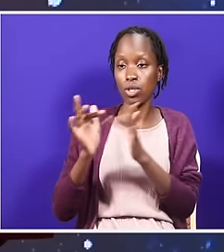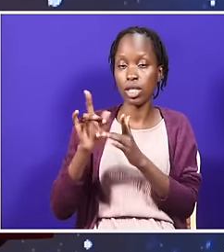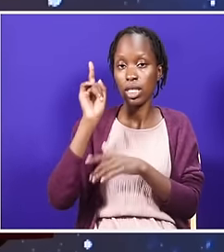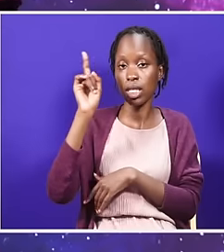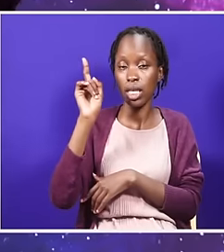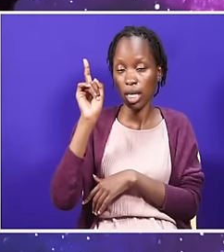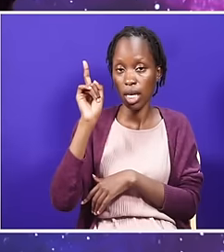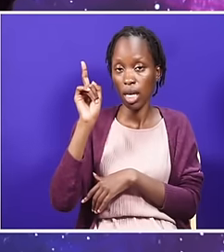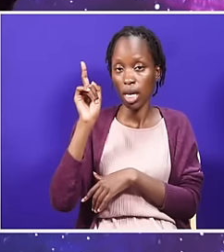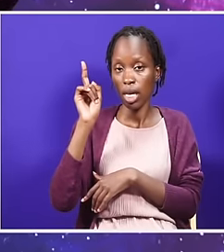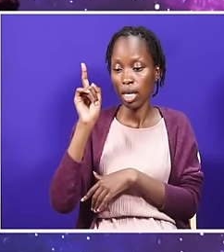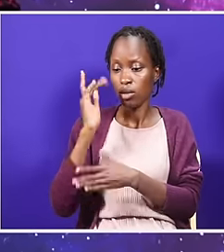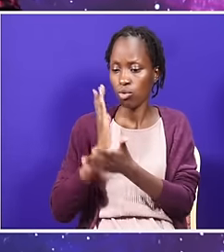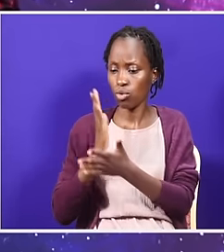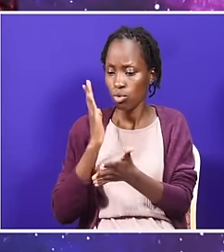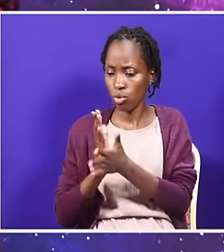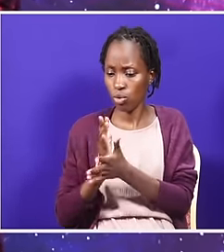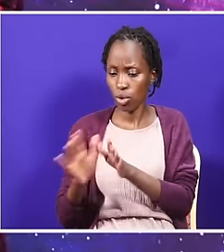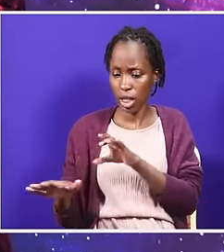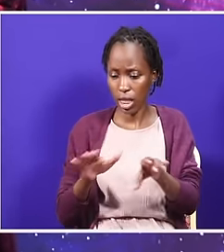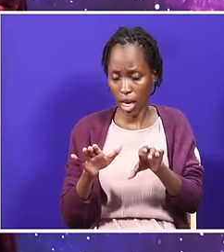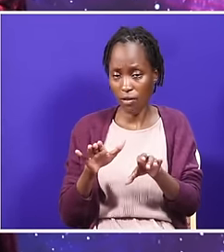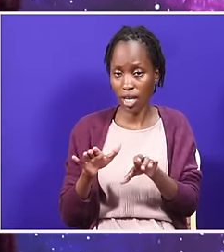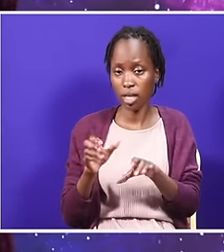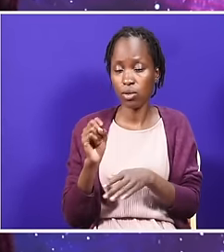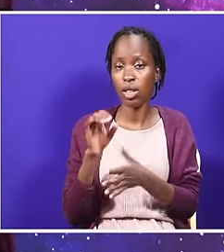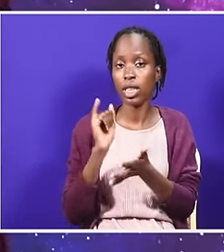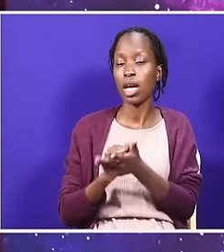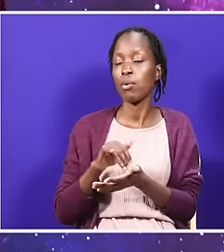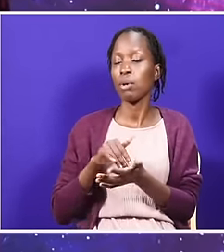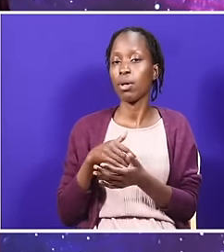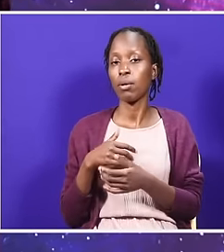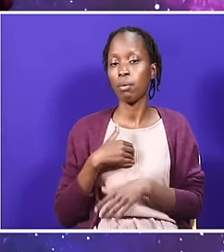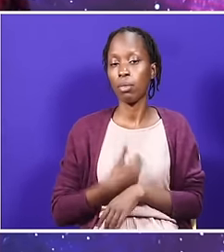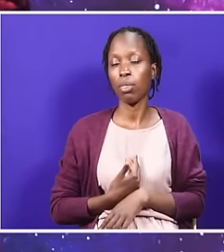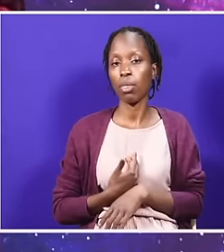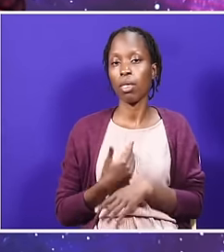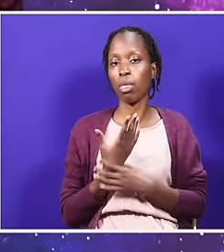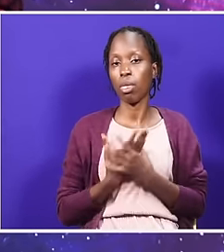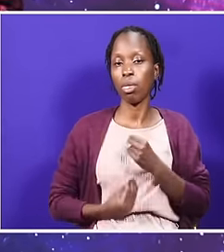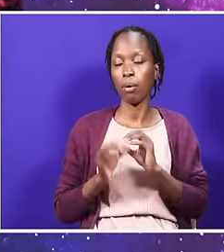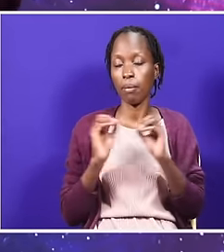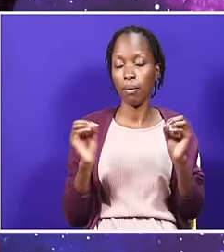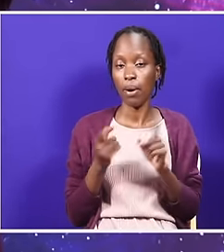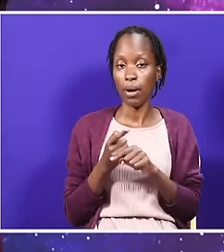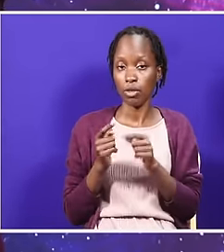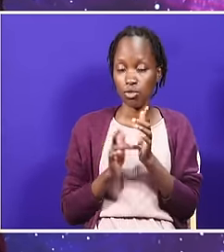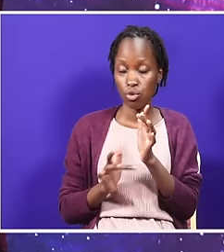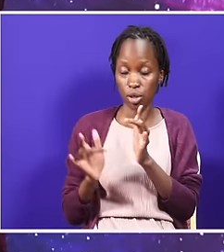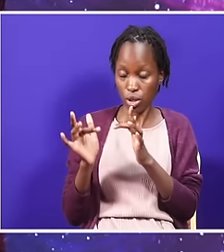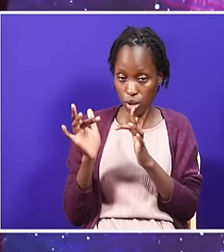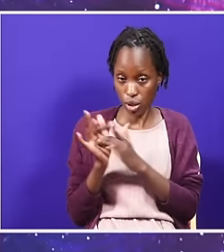endured such opposition from sinners so that we will not grow weary and lose heart.